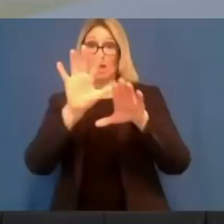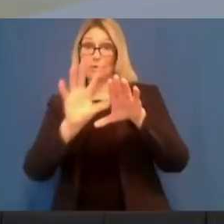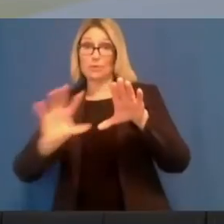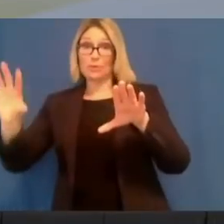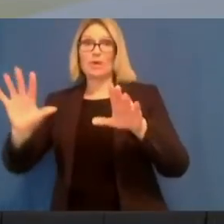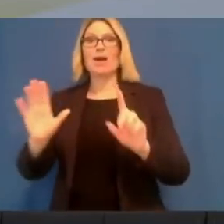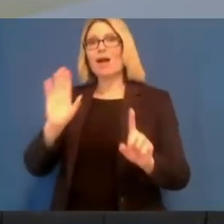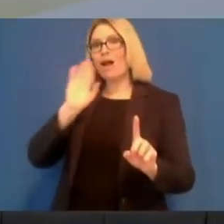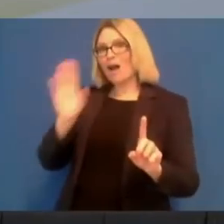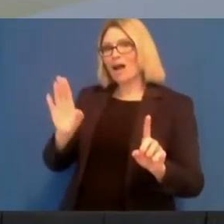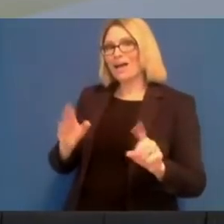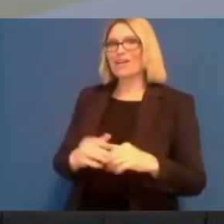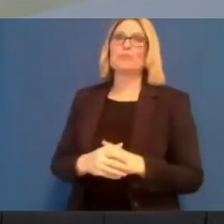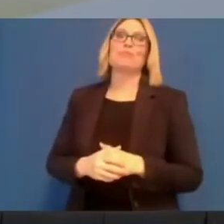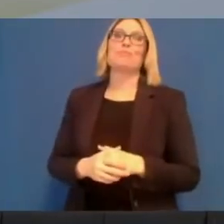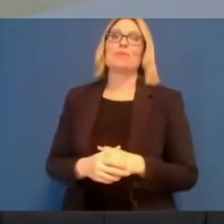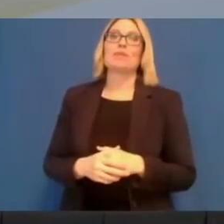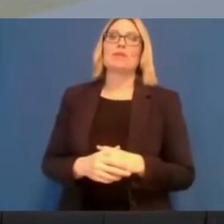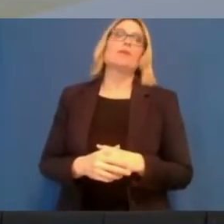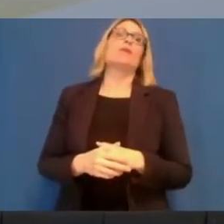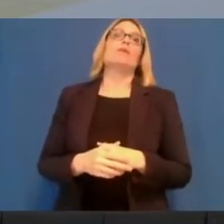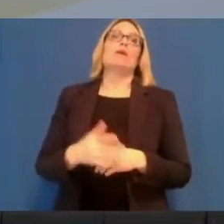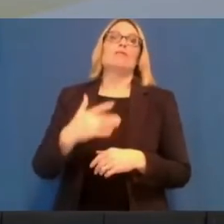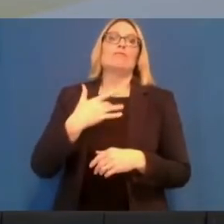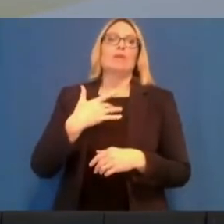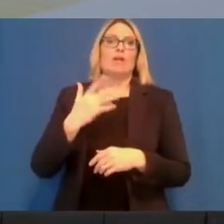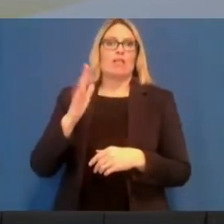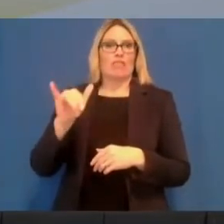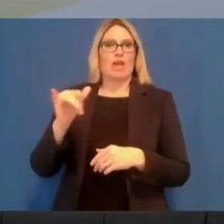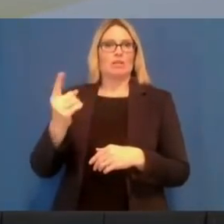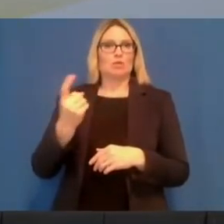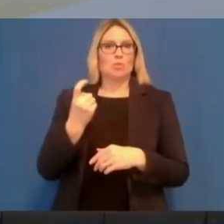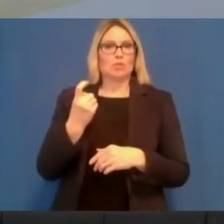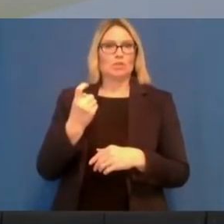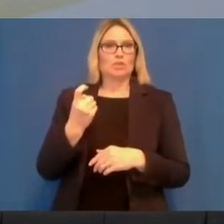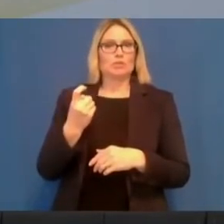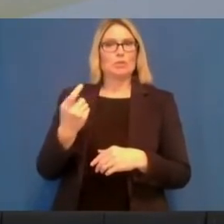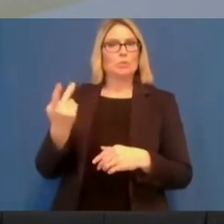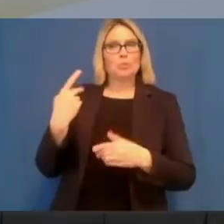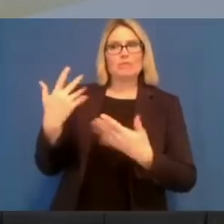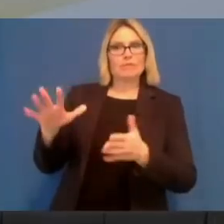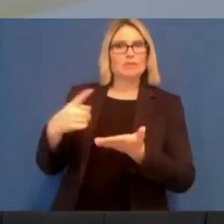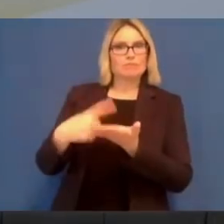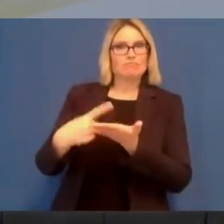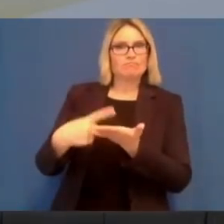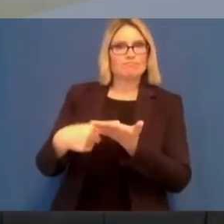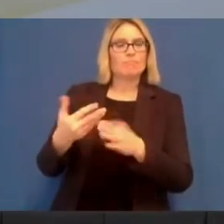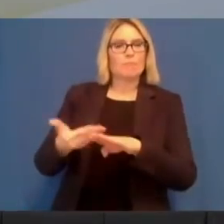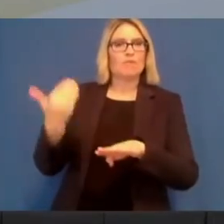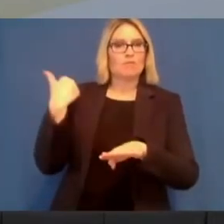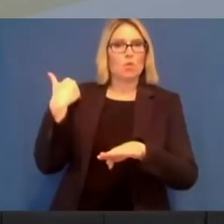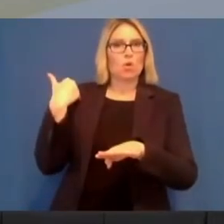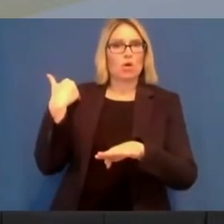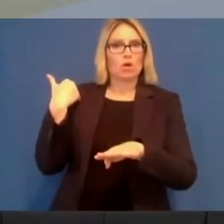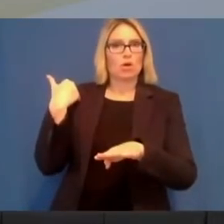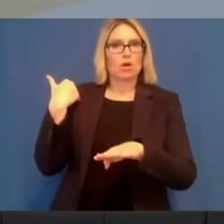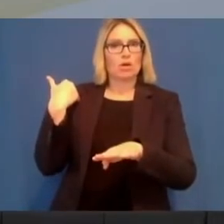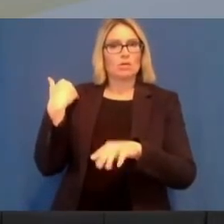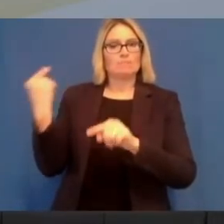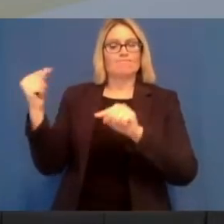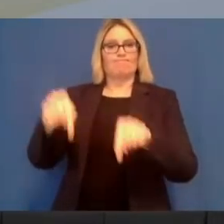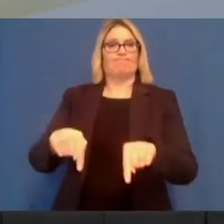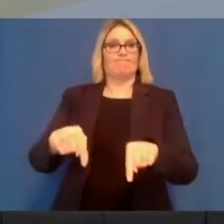Hi, and this question was, we just had a conversation before coming about this